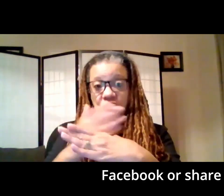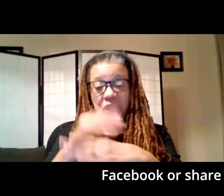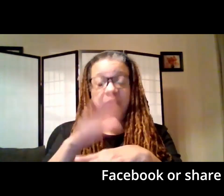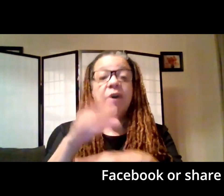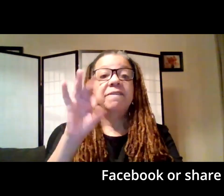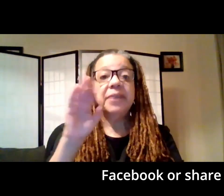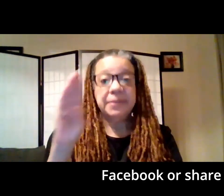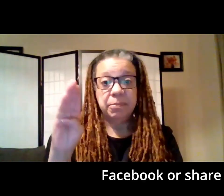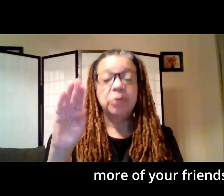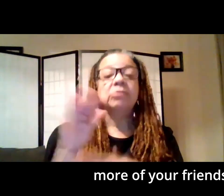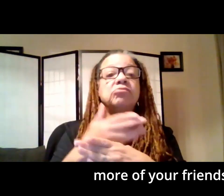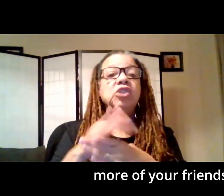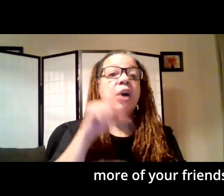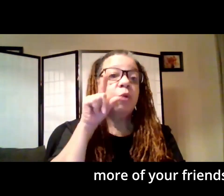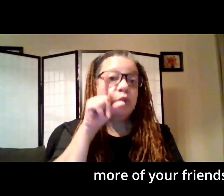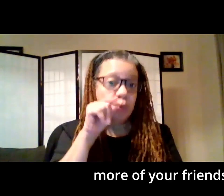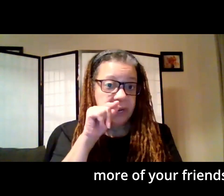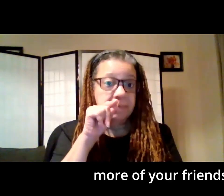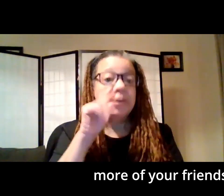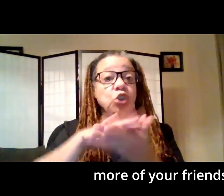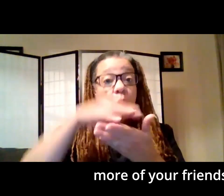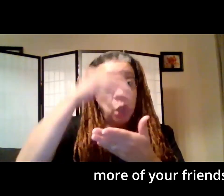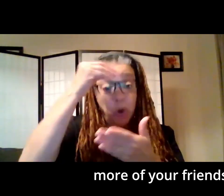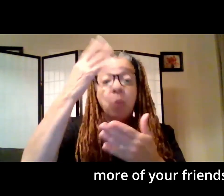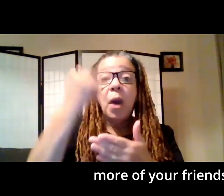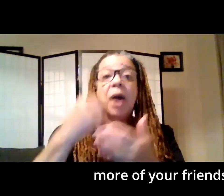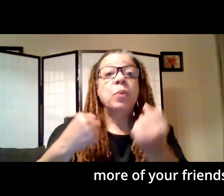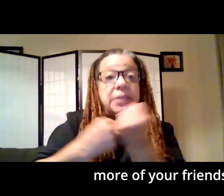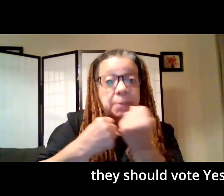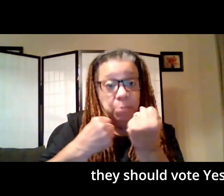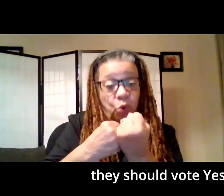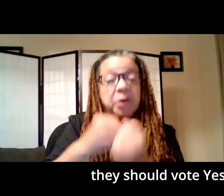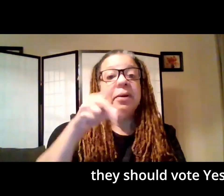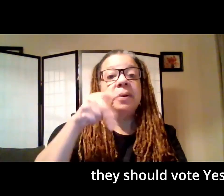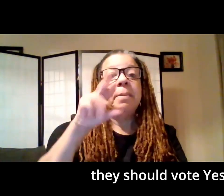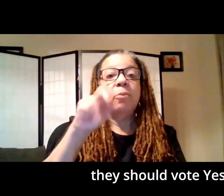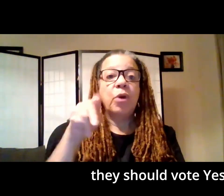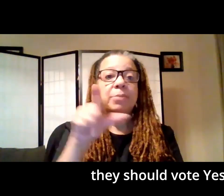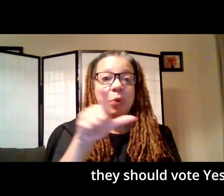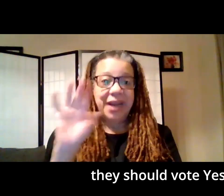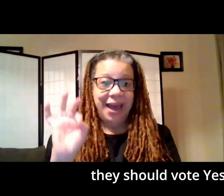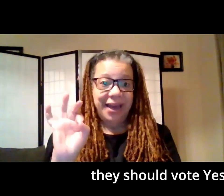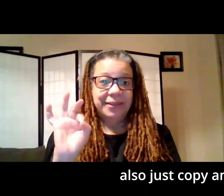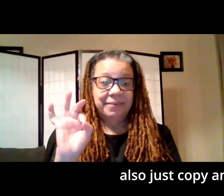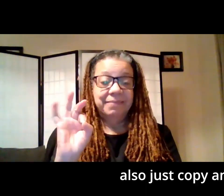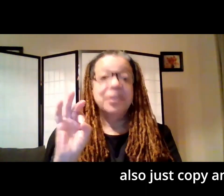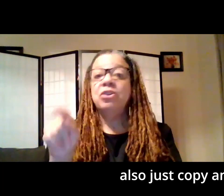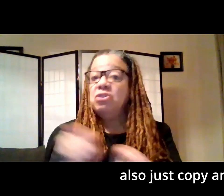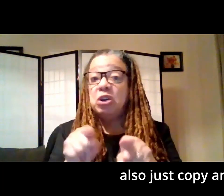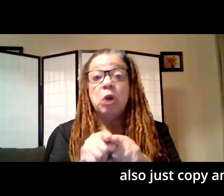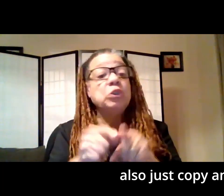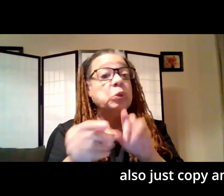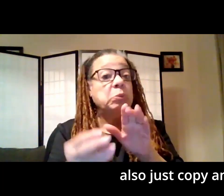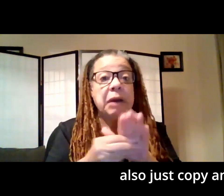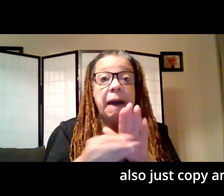share on Twitter to bring more of your friends to learn about why they should vote yes on Prop 29. You can also just copy and paste the